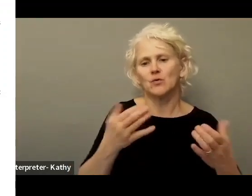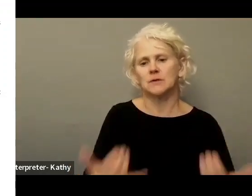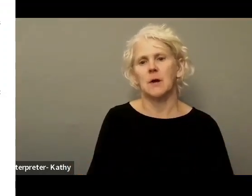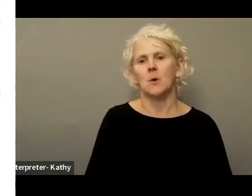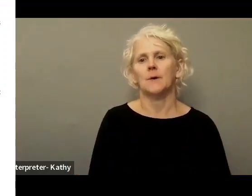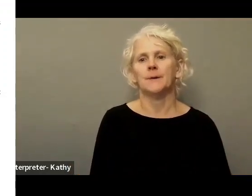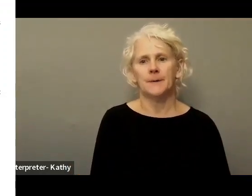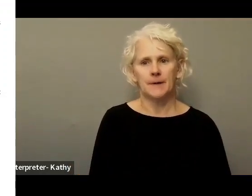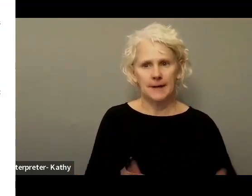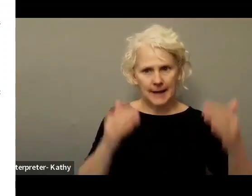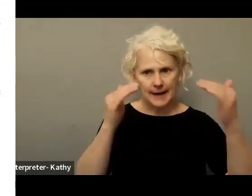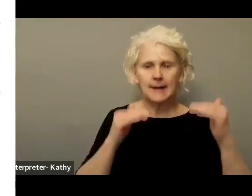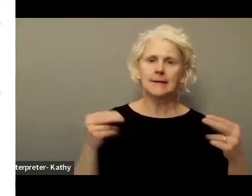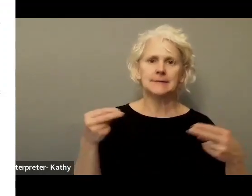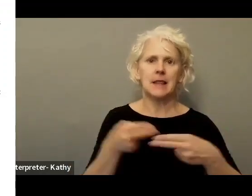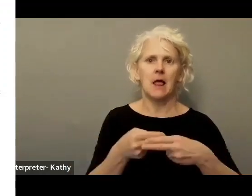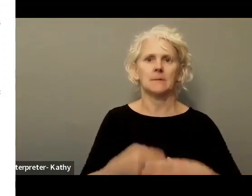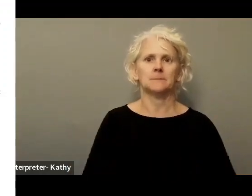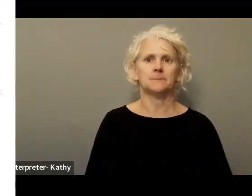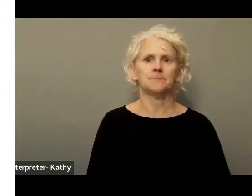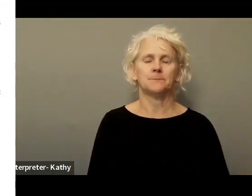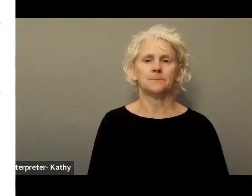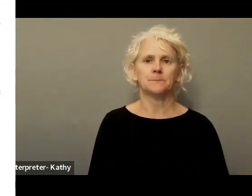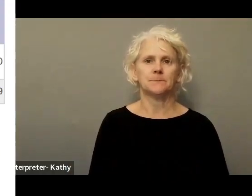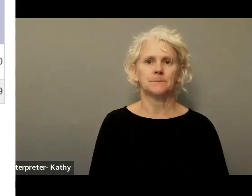All right, next slide.